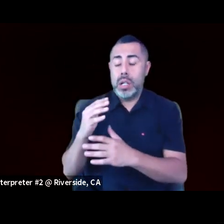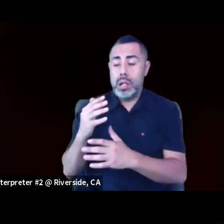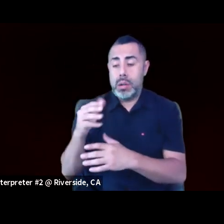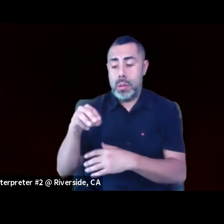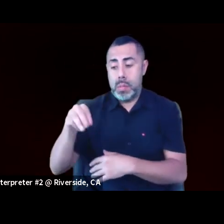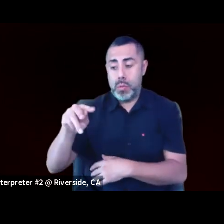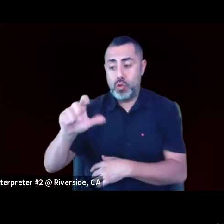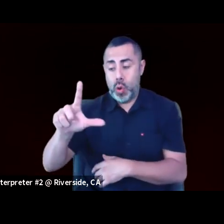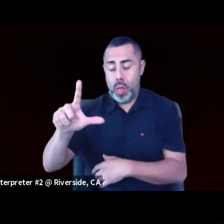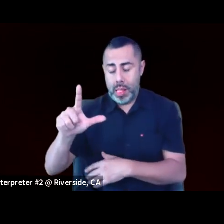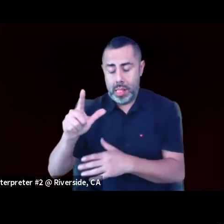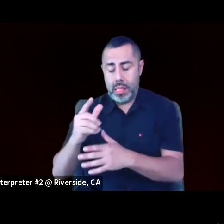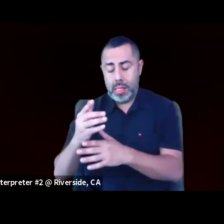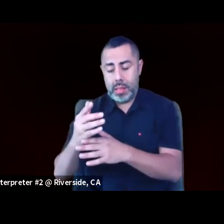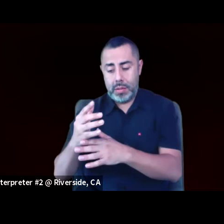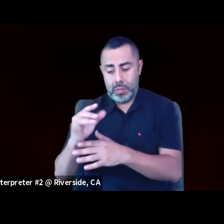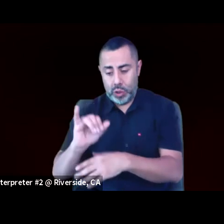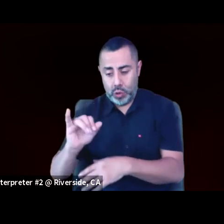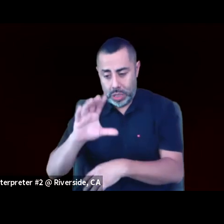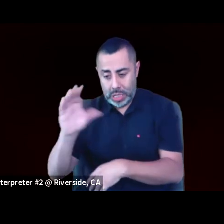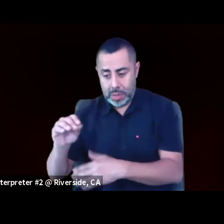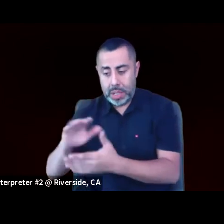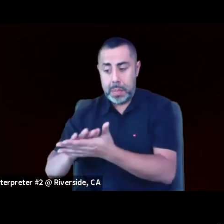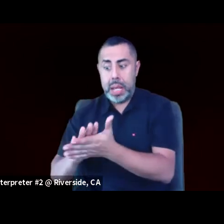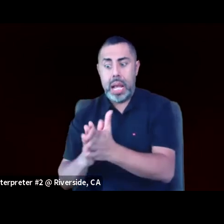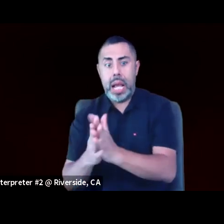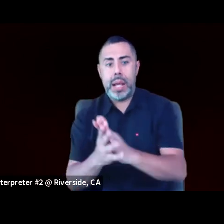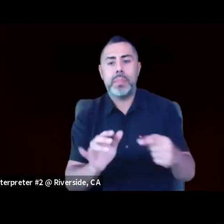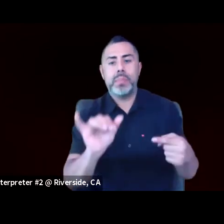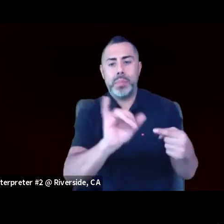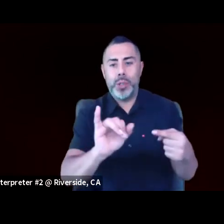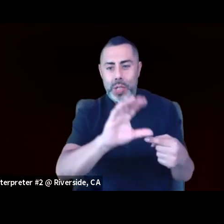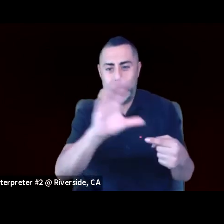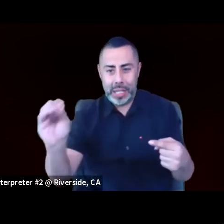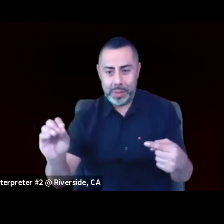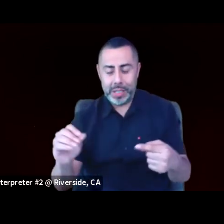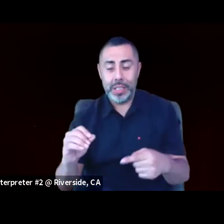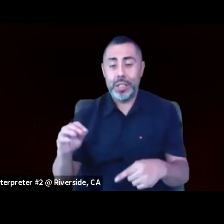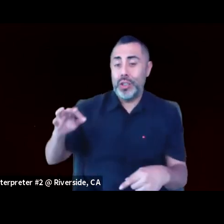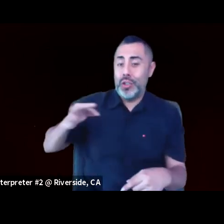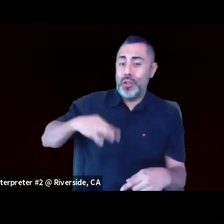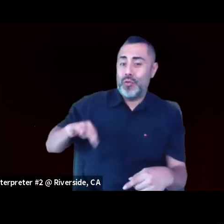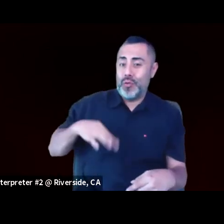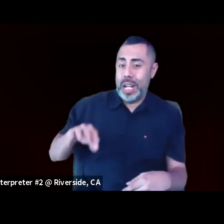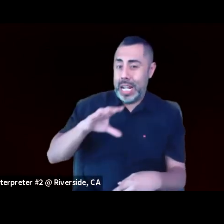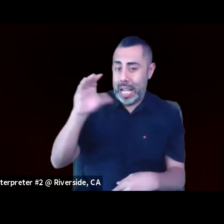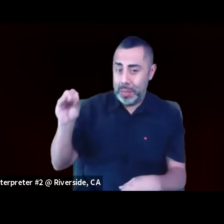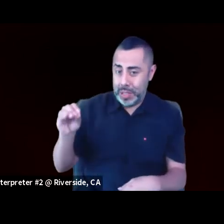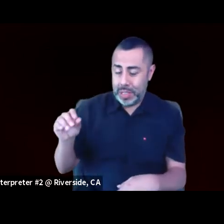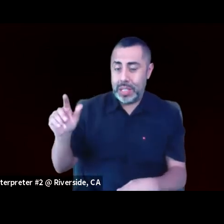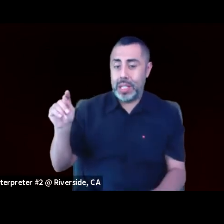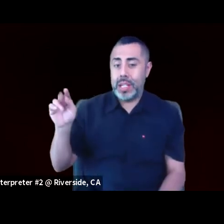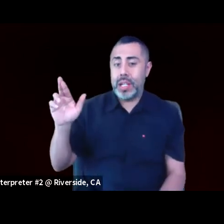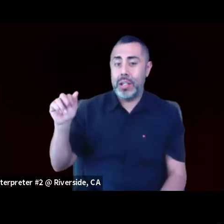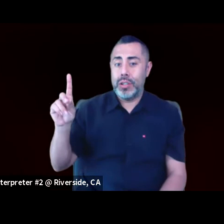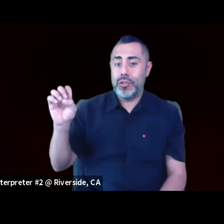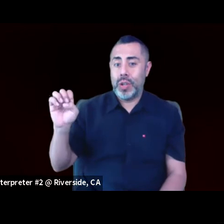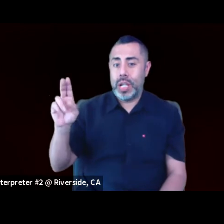companies, credit unions, trade unions, even co-working spaces.